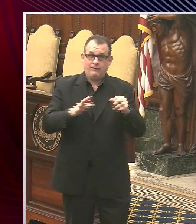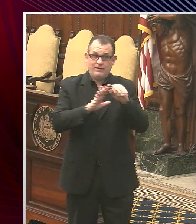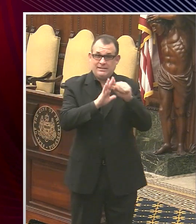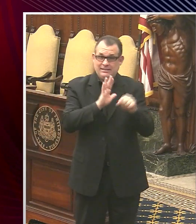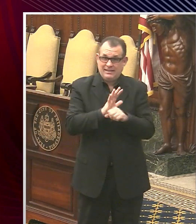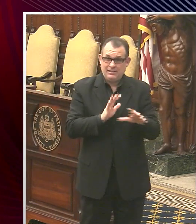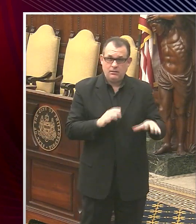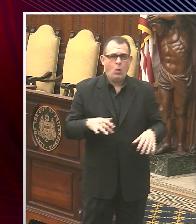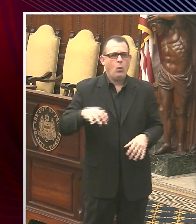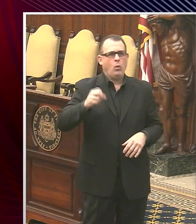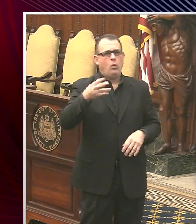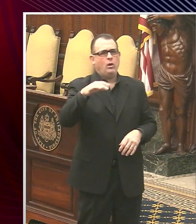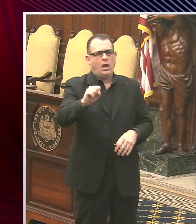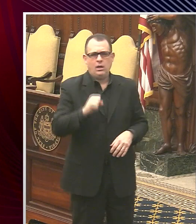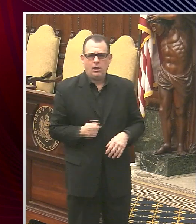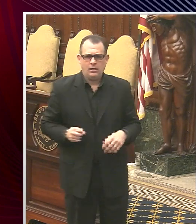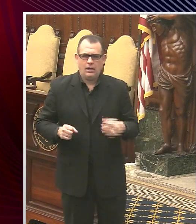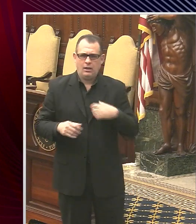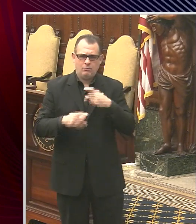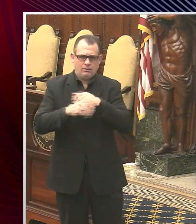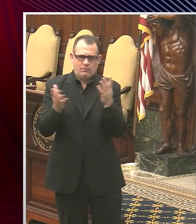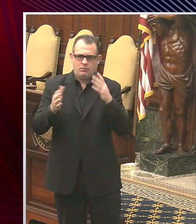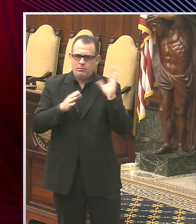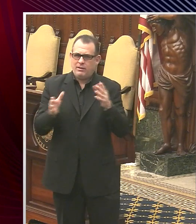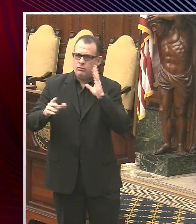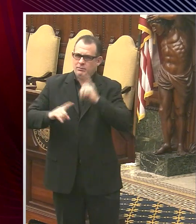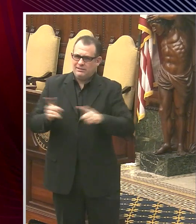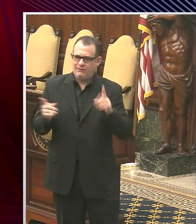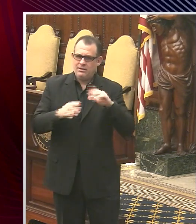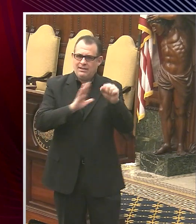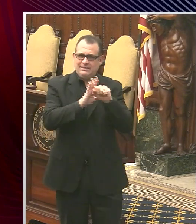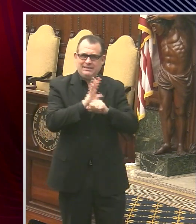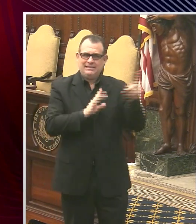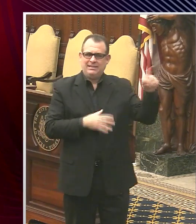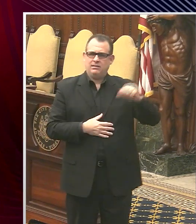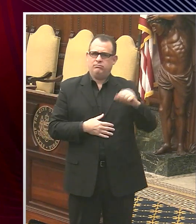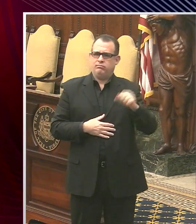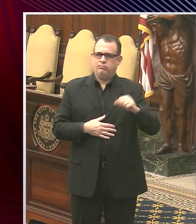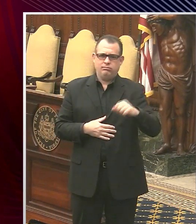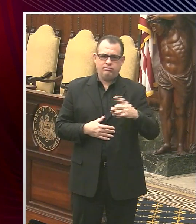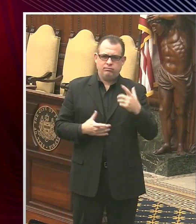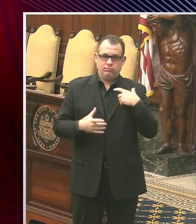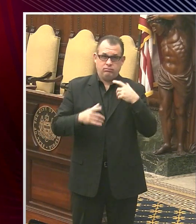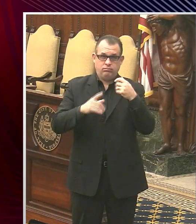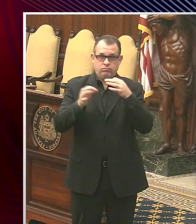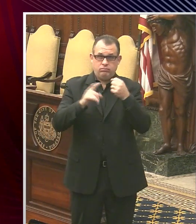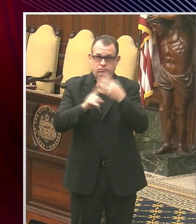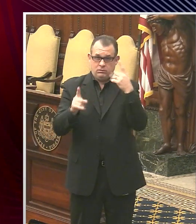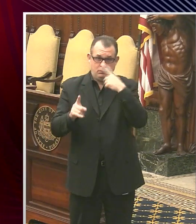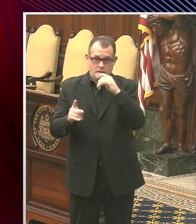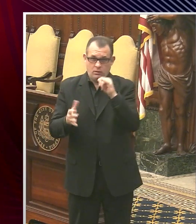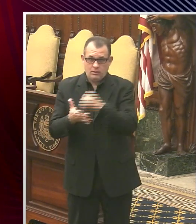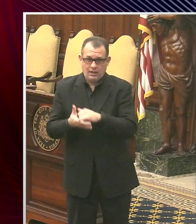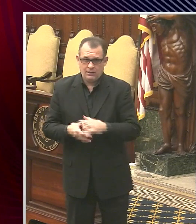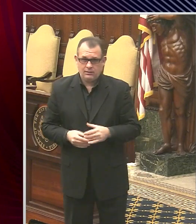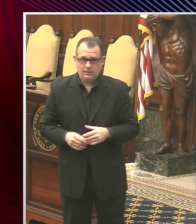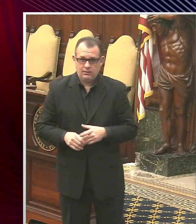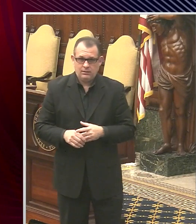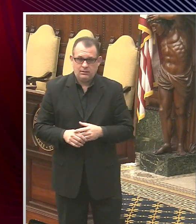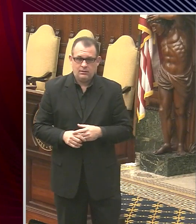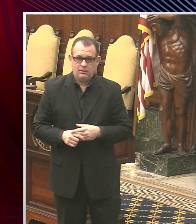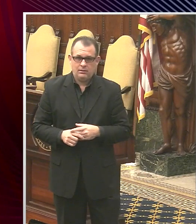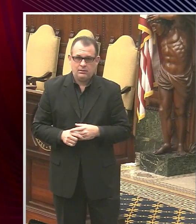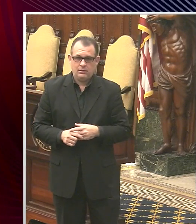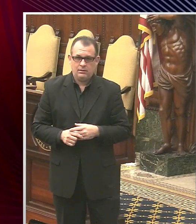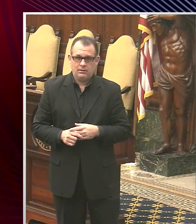Yes, our distribution plan will be different from the state. Okay. Can you elaborate on that at all? Well, I don't know